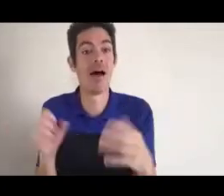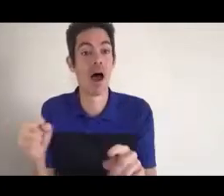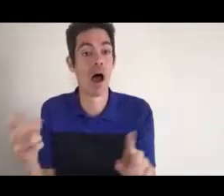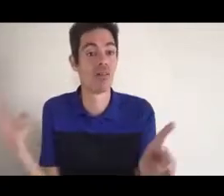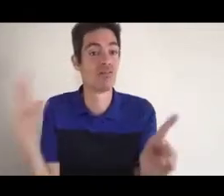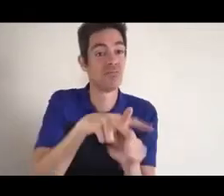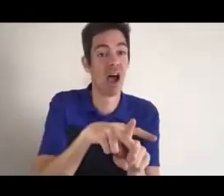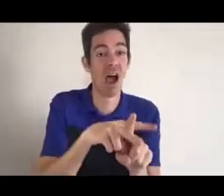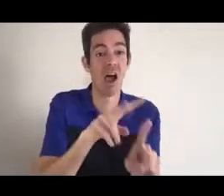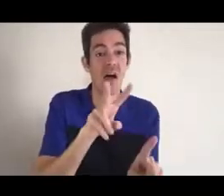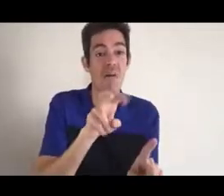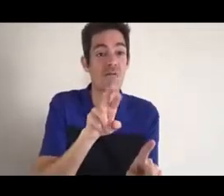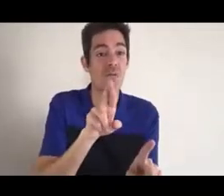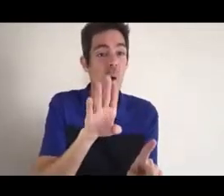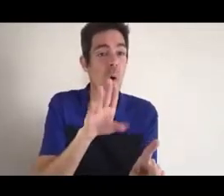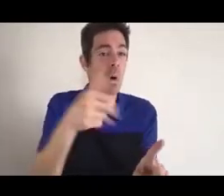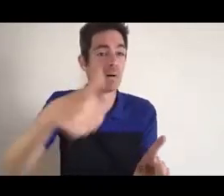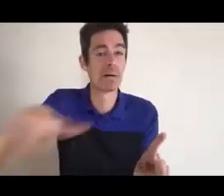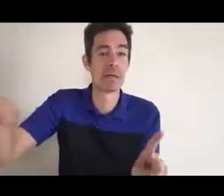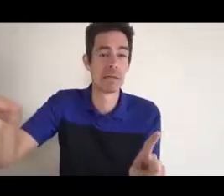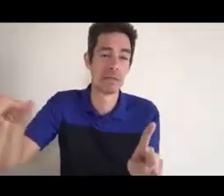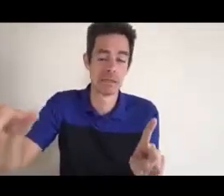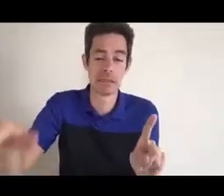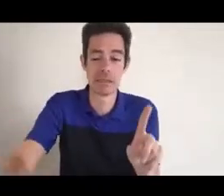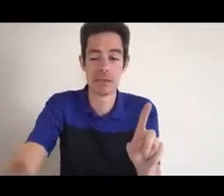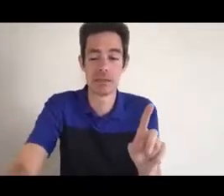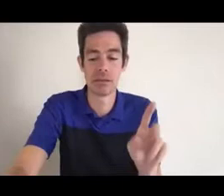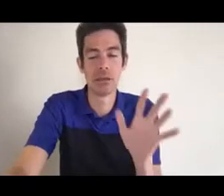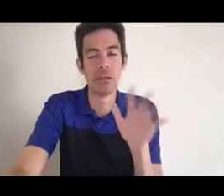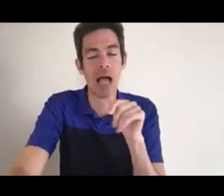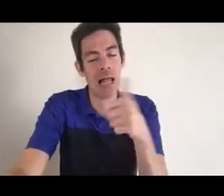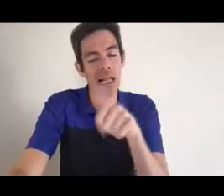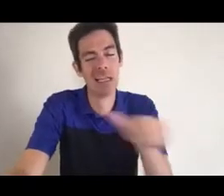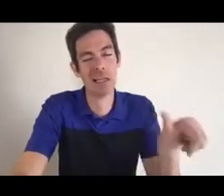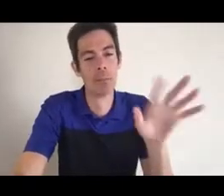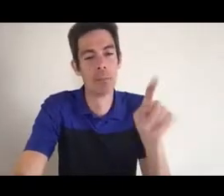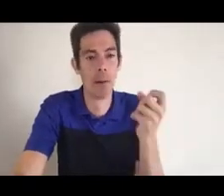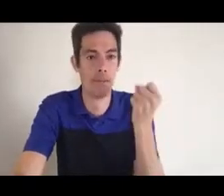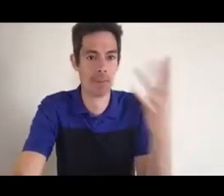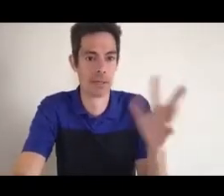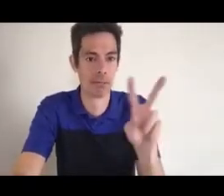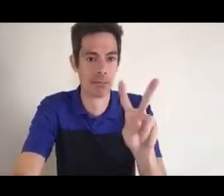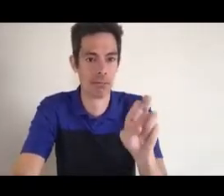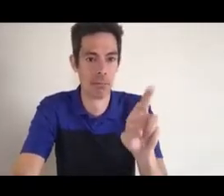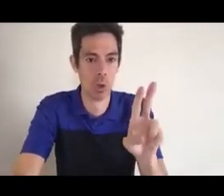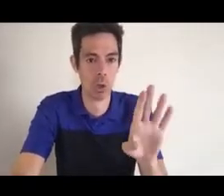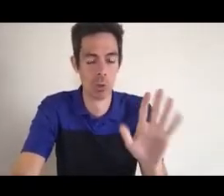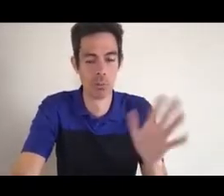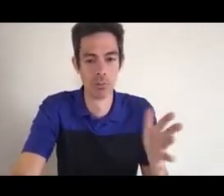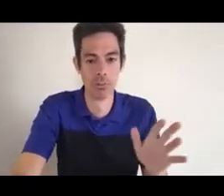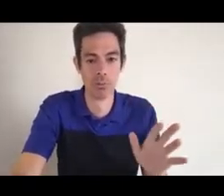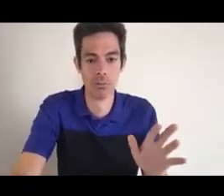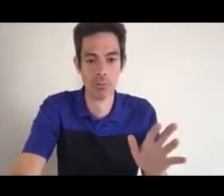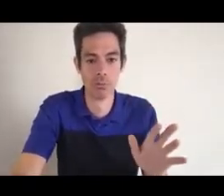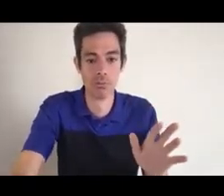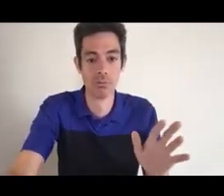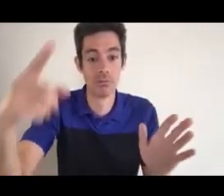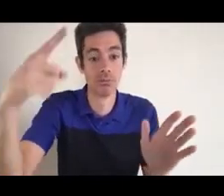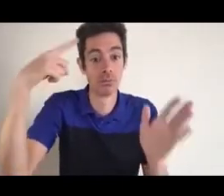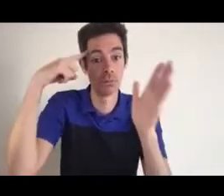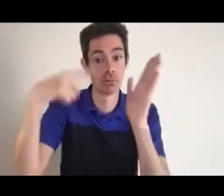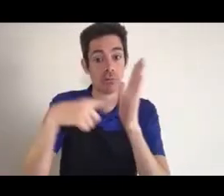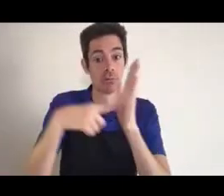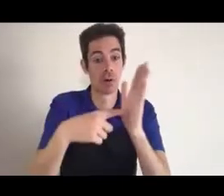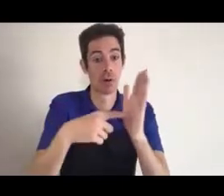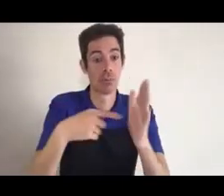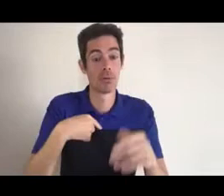expressions that I just showed apply to any of those verbs. Well, I guess I wouldn't say many. I mean any, but I would say